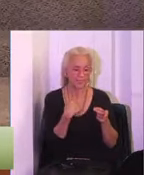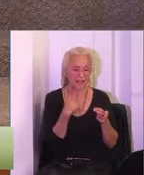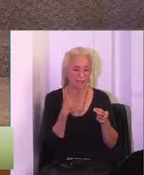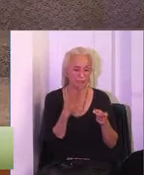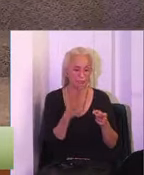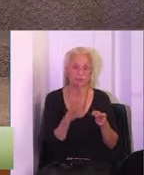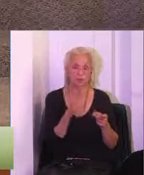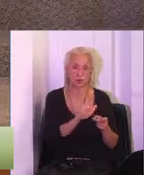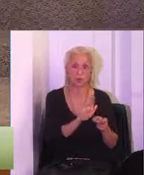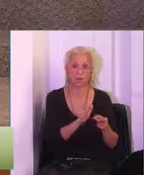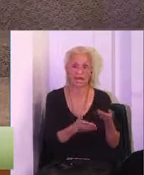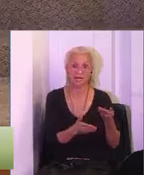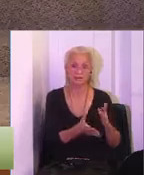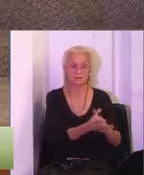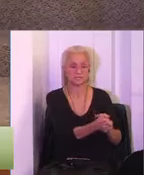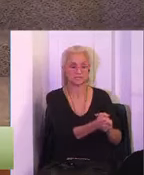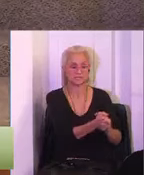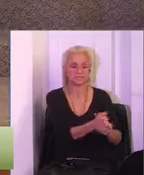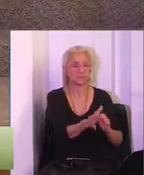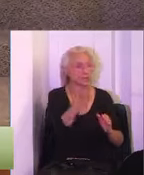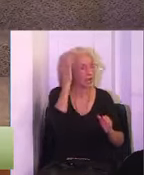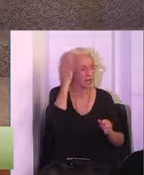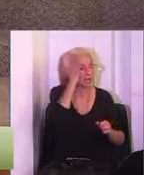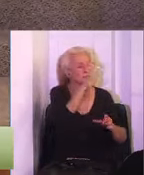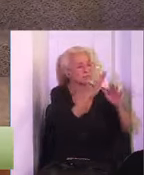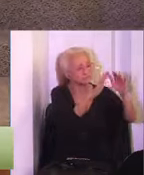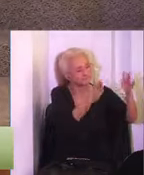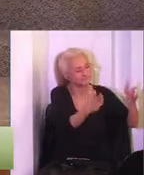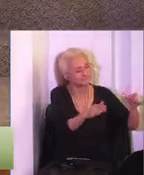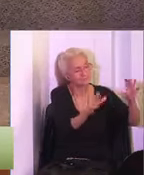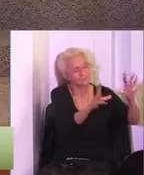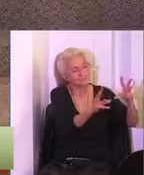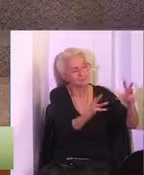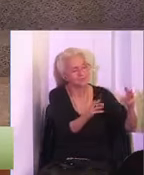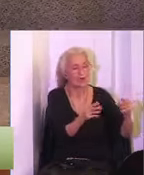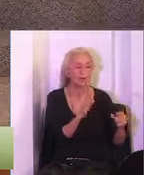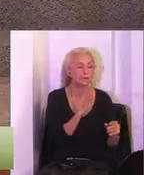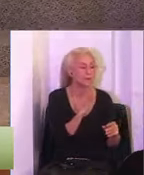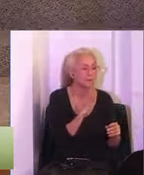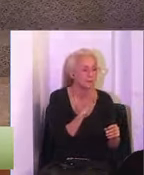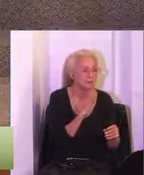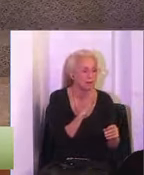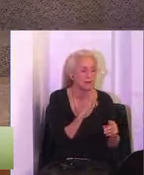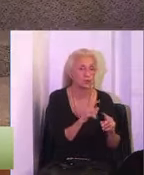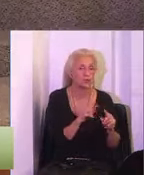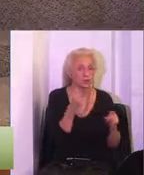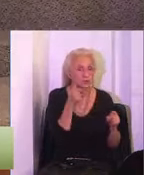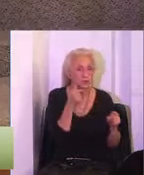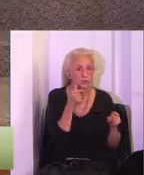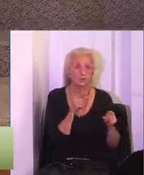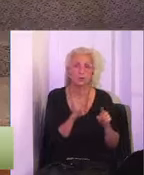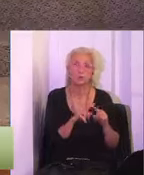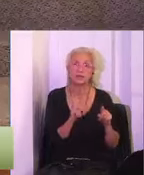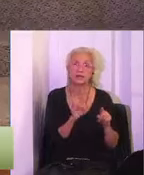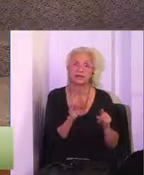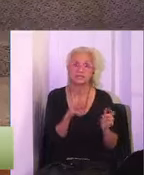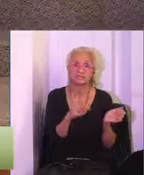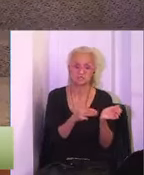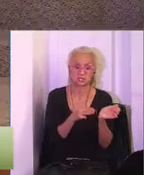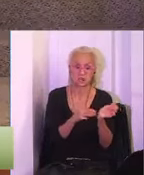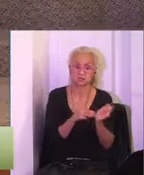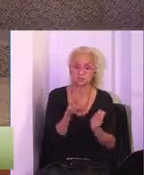I would hold her hand. I would stroke her hair. I would say things to her. But she, as the doctors